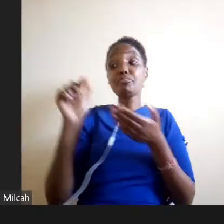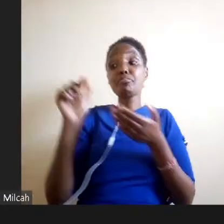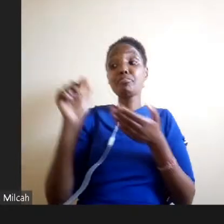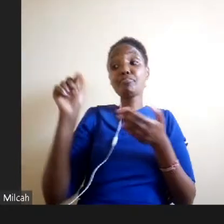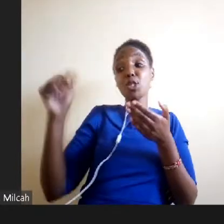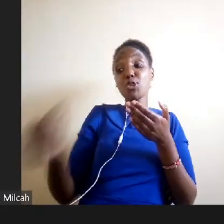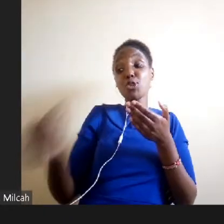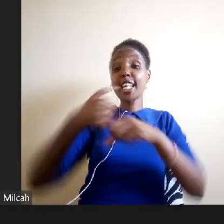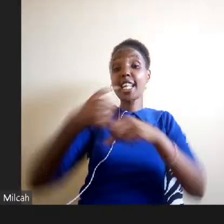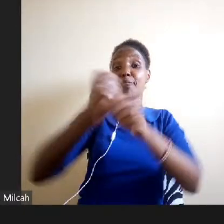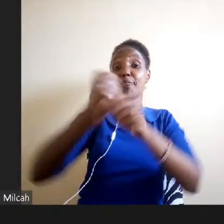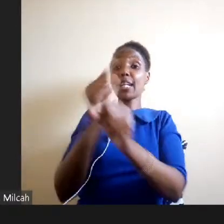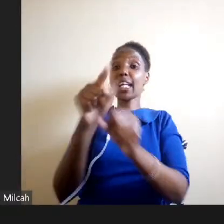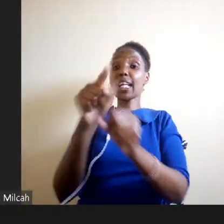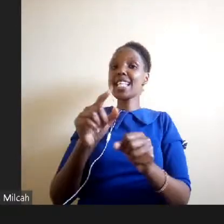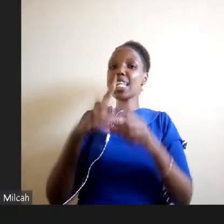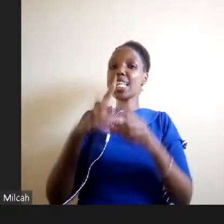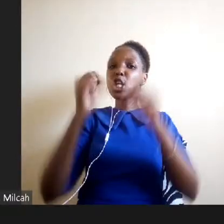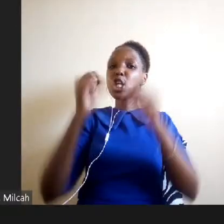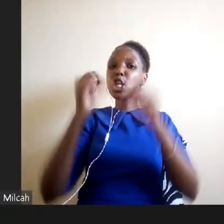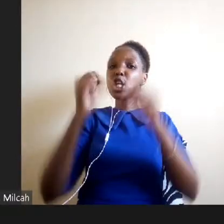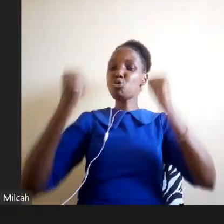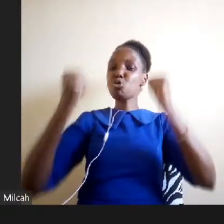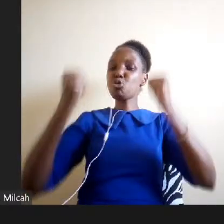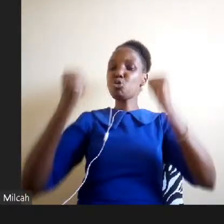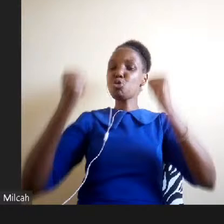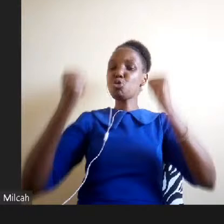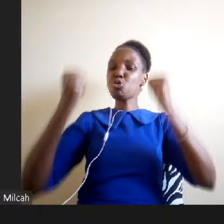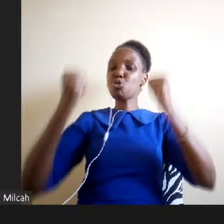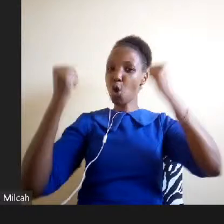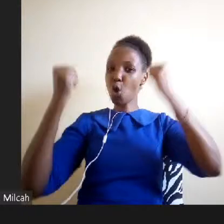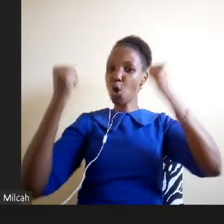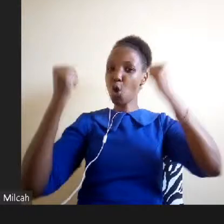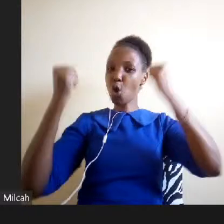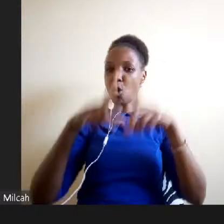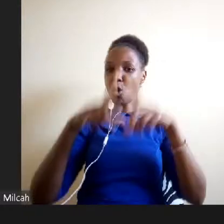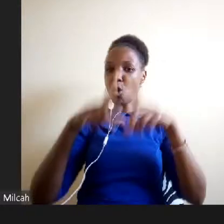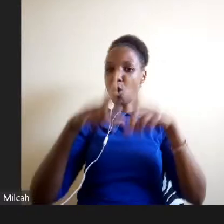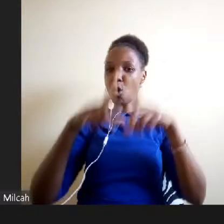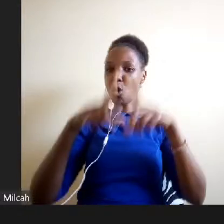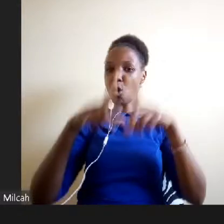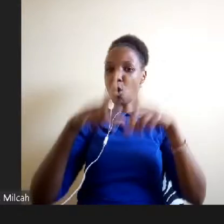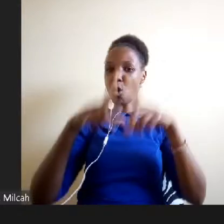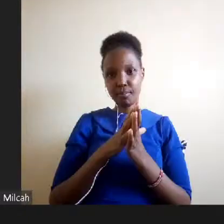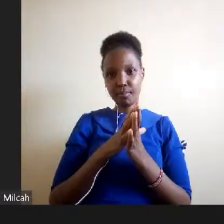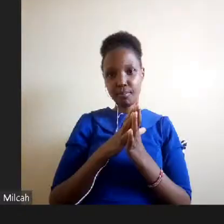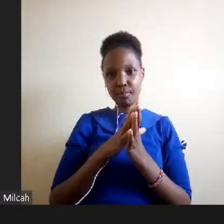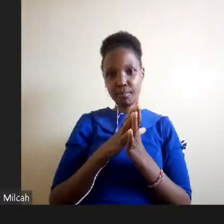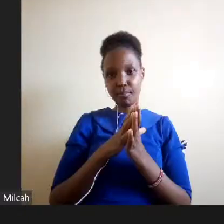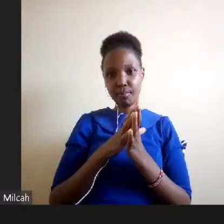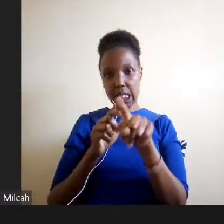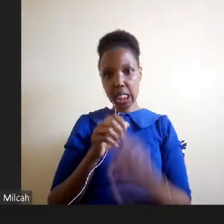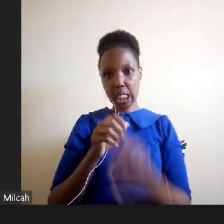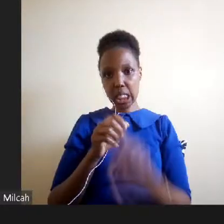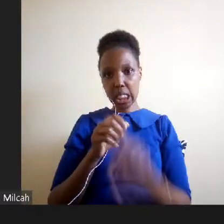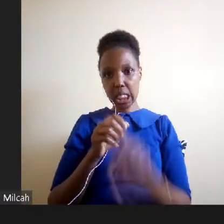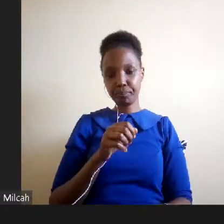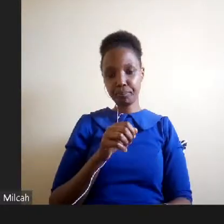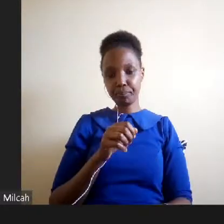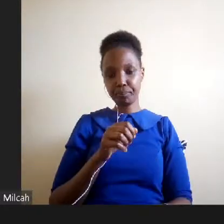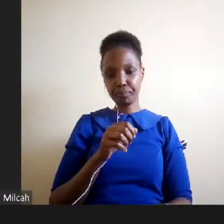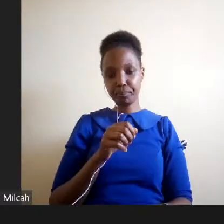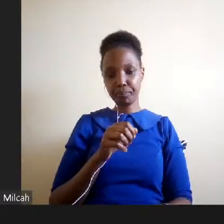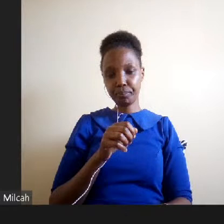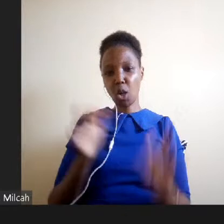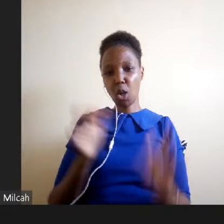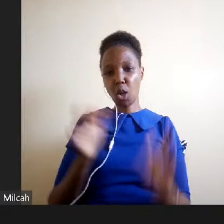are helping them through the process of online safety and security. And then here is a topic that we